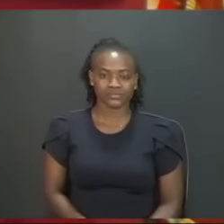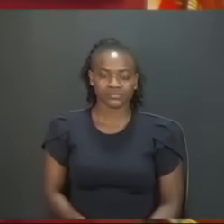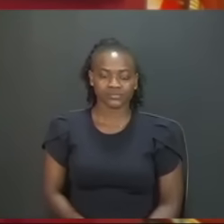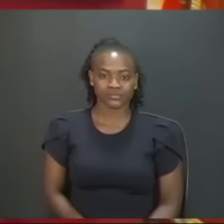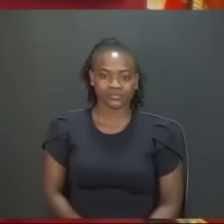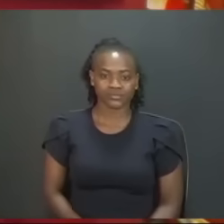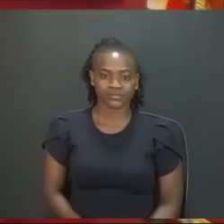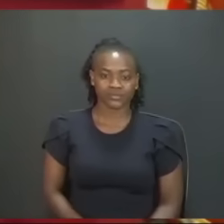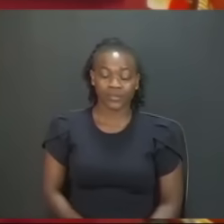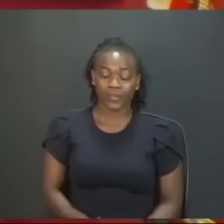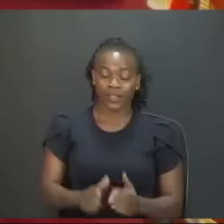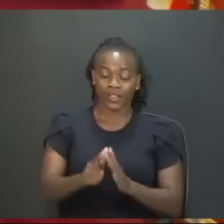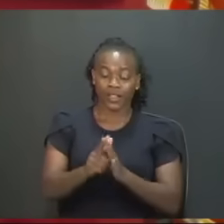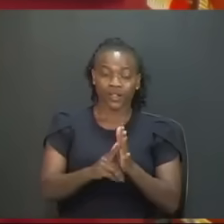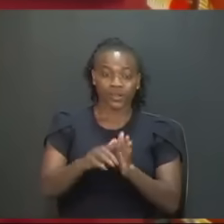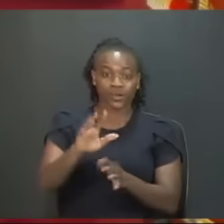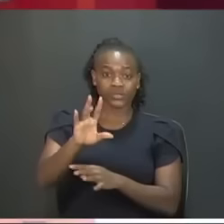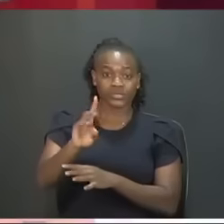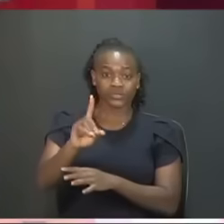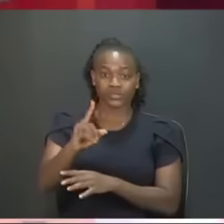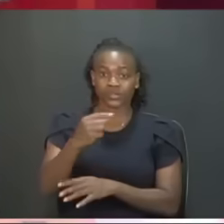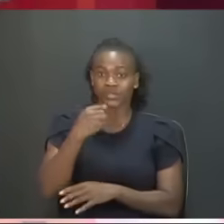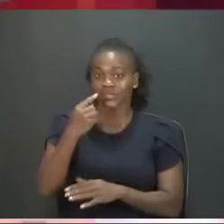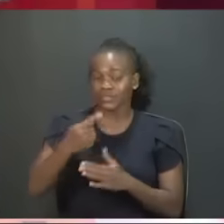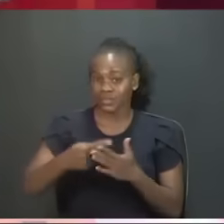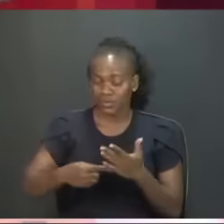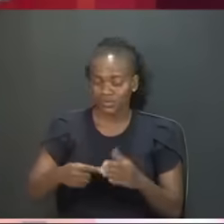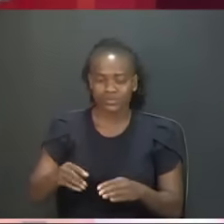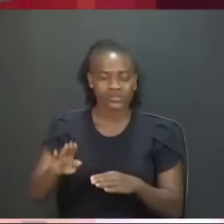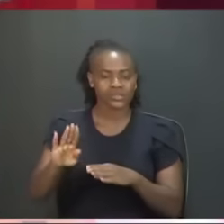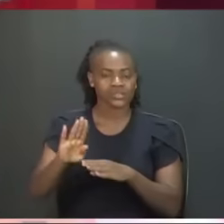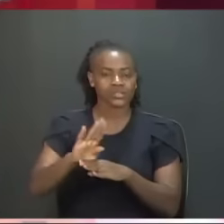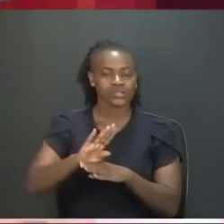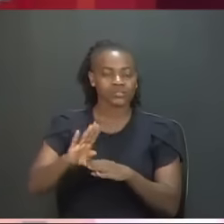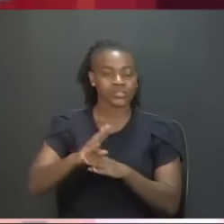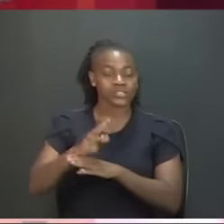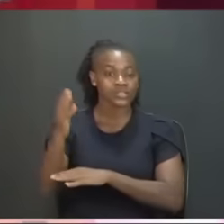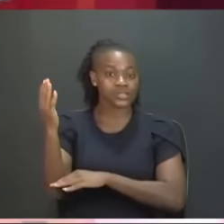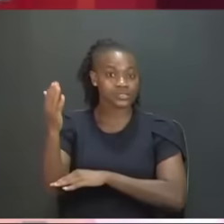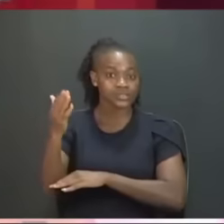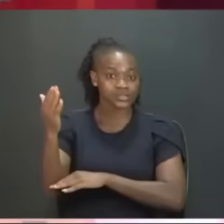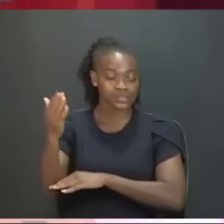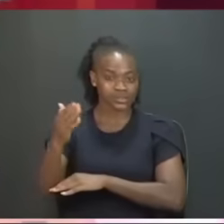Order 71 says, business statement.